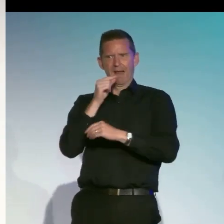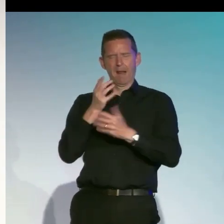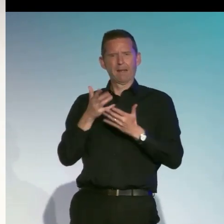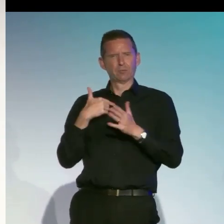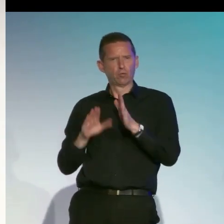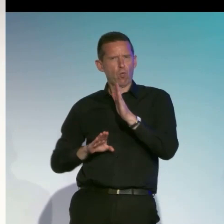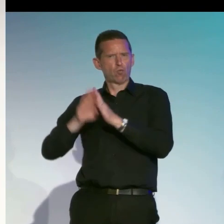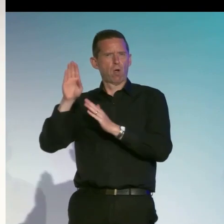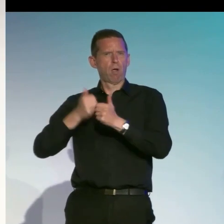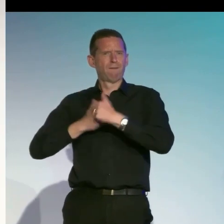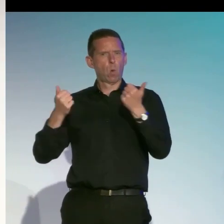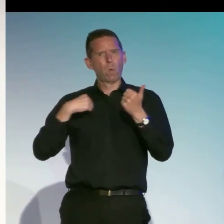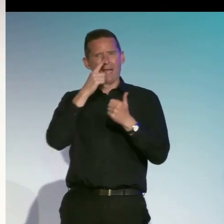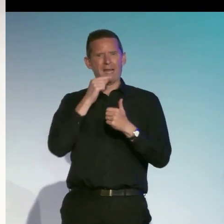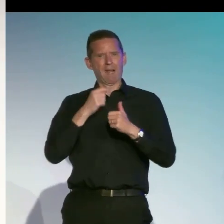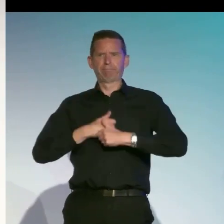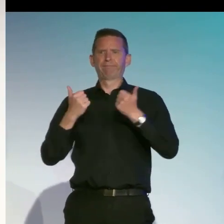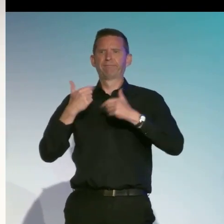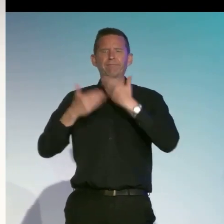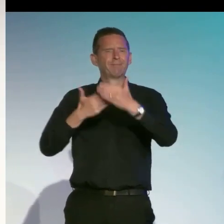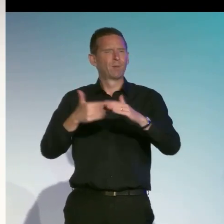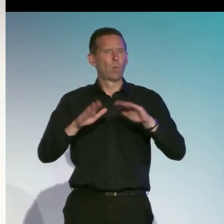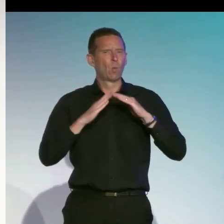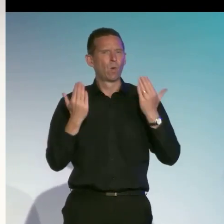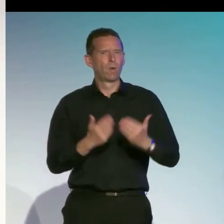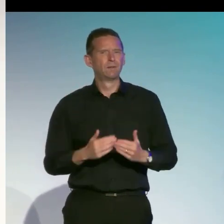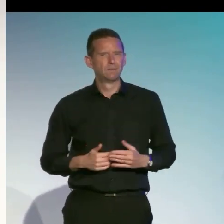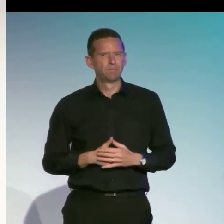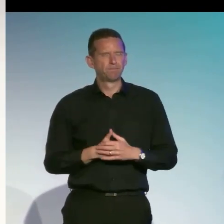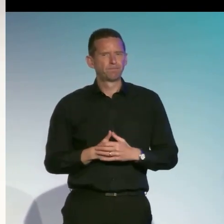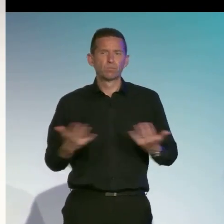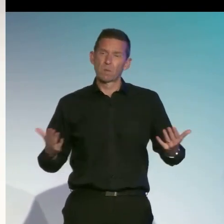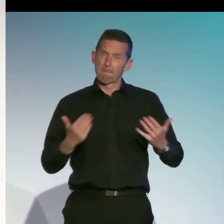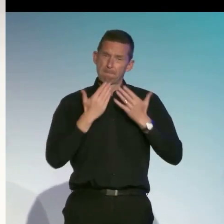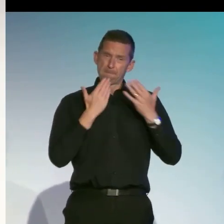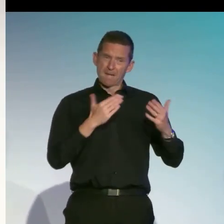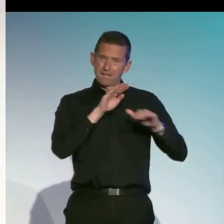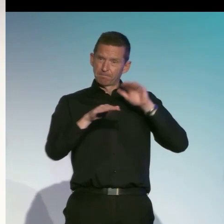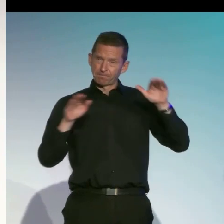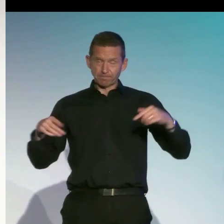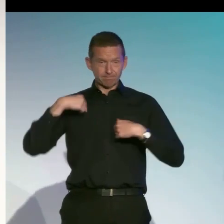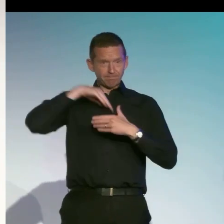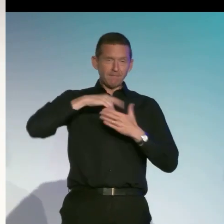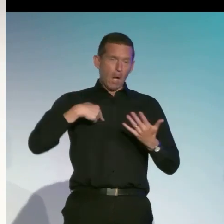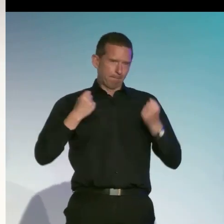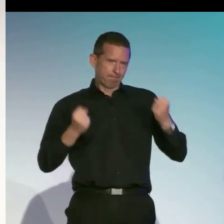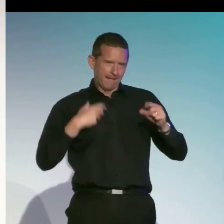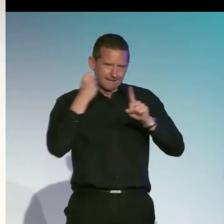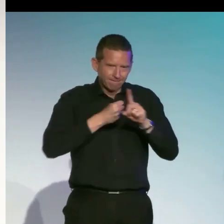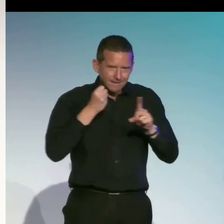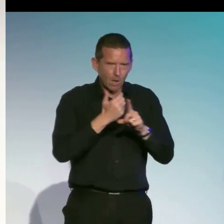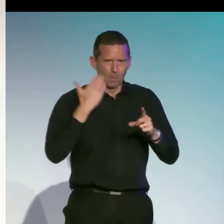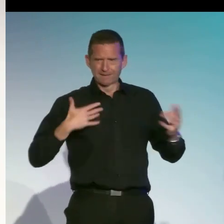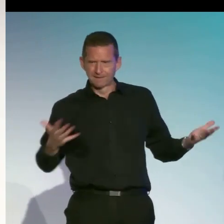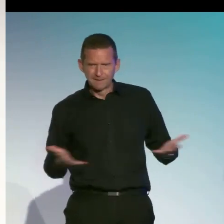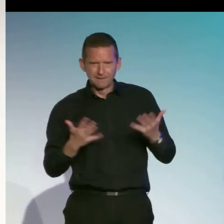that allow us to flourish in the world. And so, please, this is the activist in me, always sort of trying